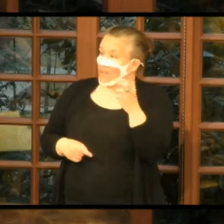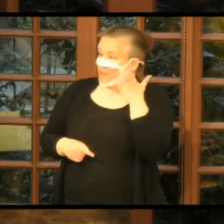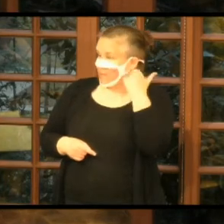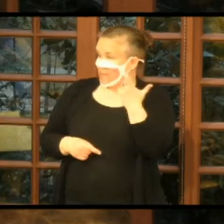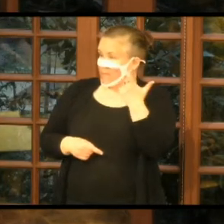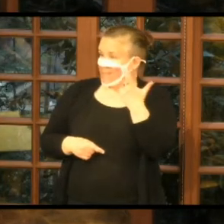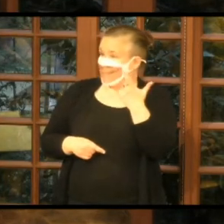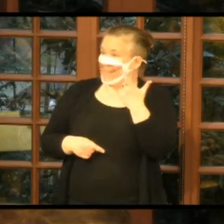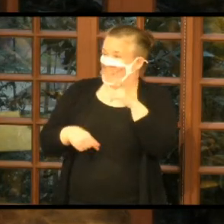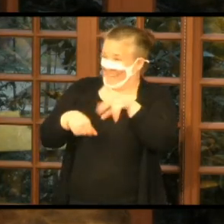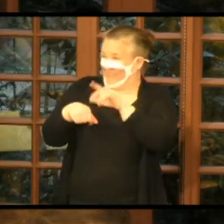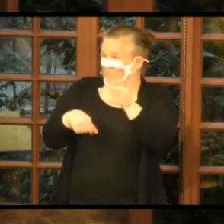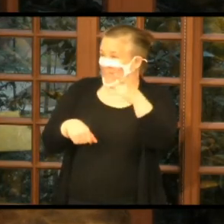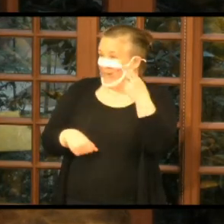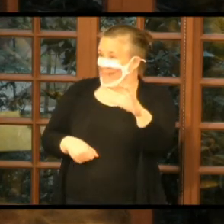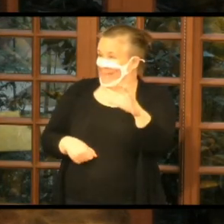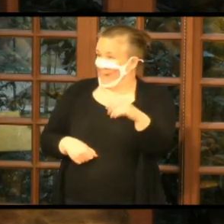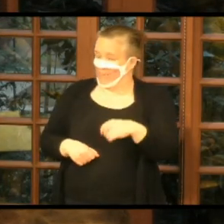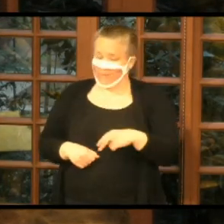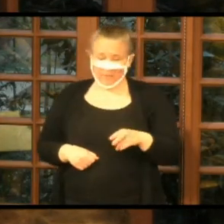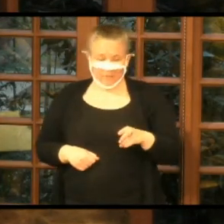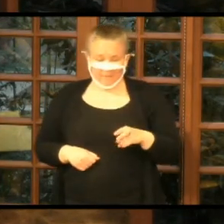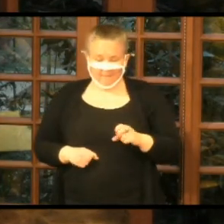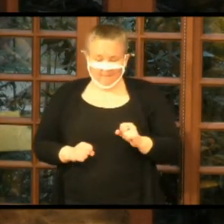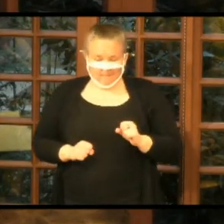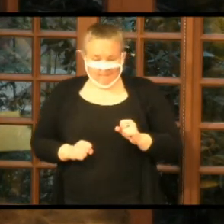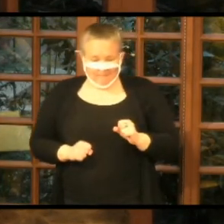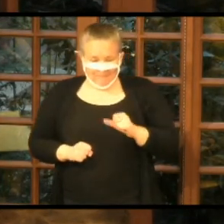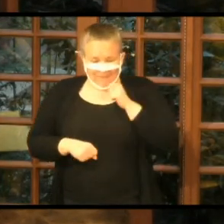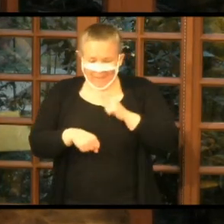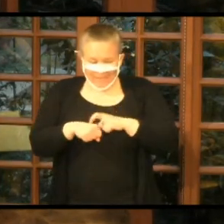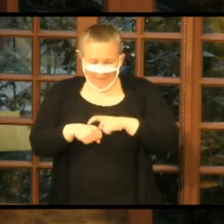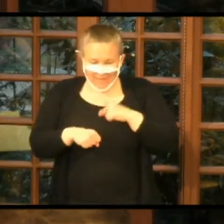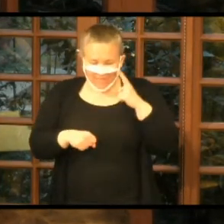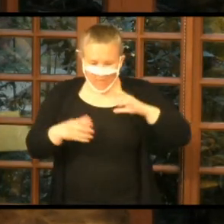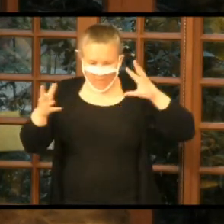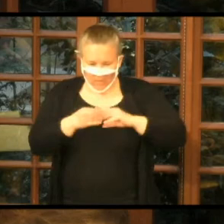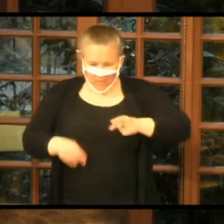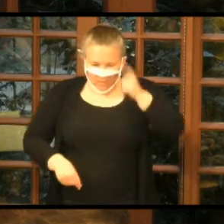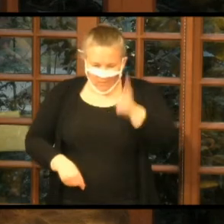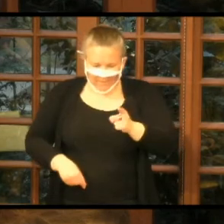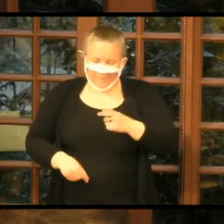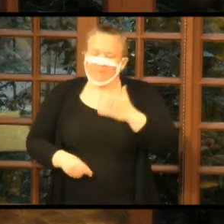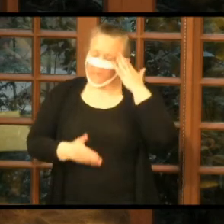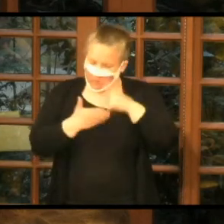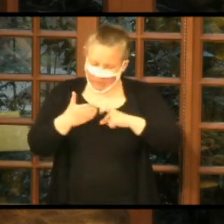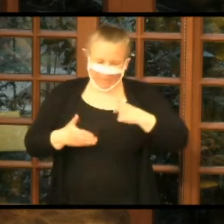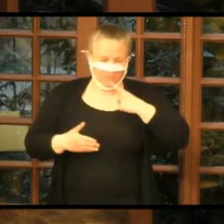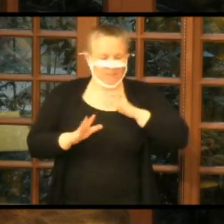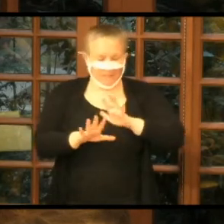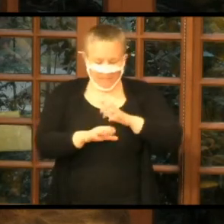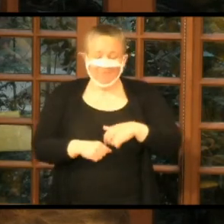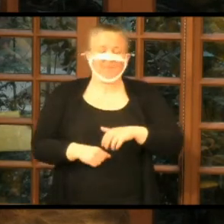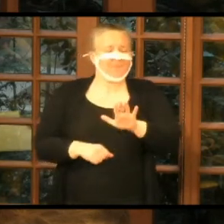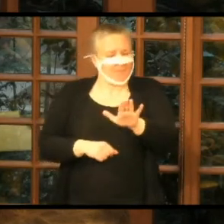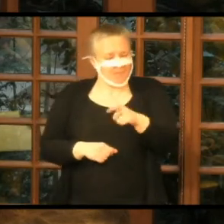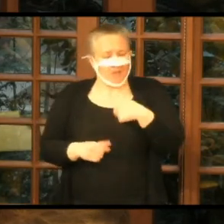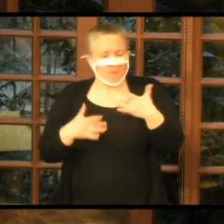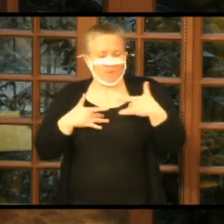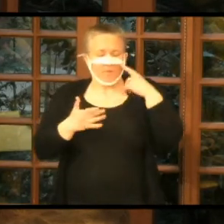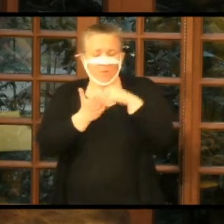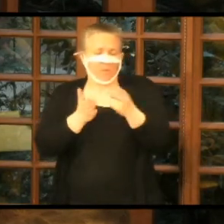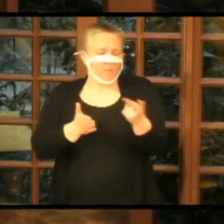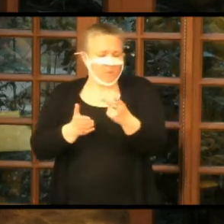nature of their handicap?" February bristles. Not the time for grandstanding, she knows, but she has to say something. "I'm concerned for the